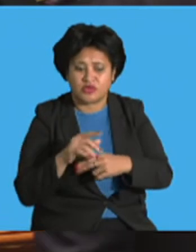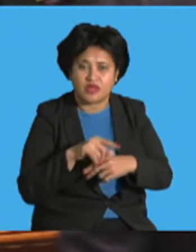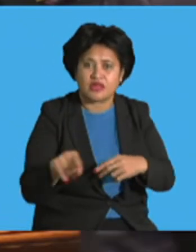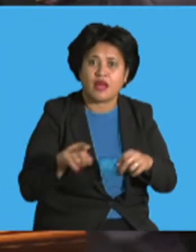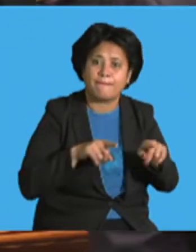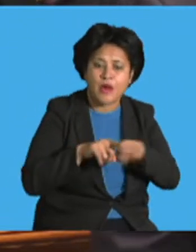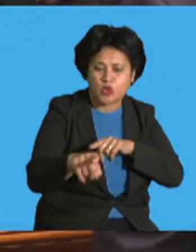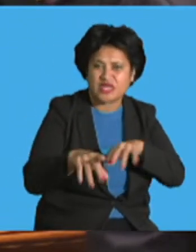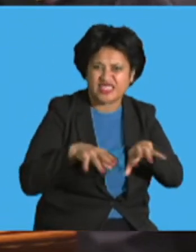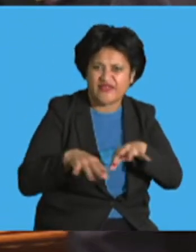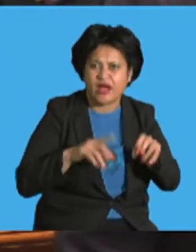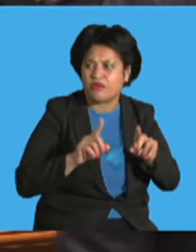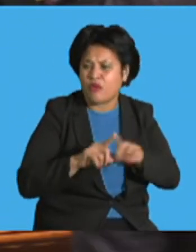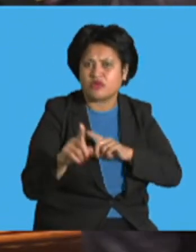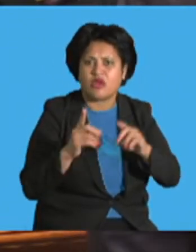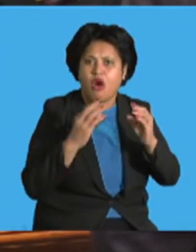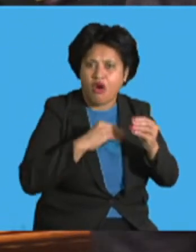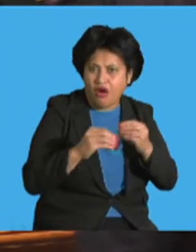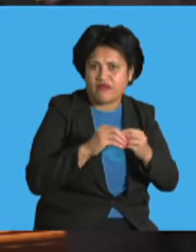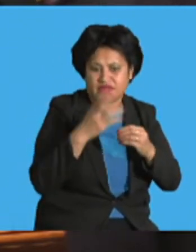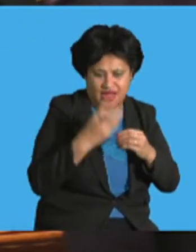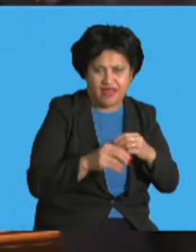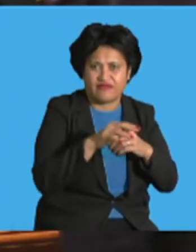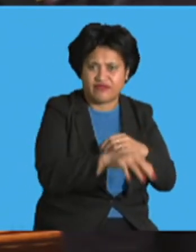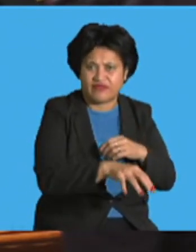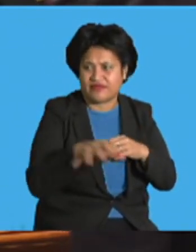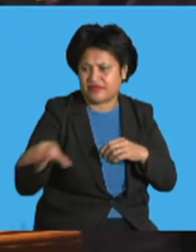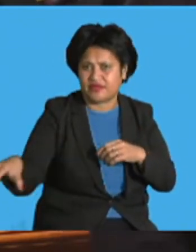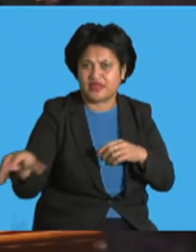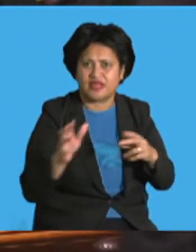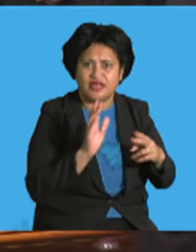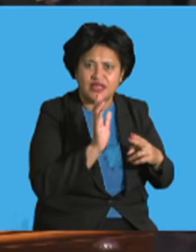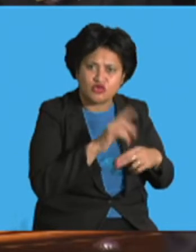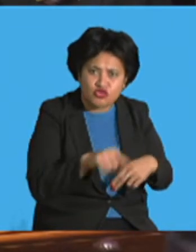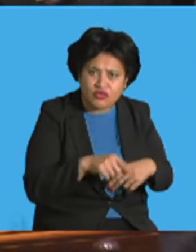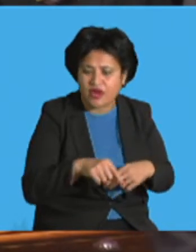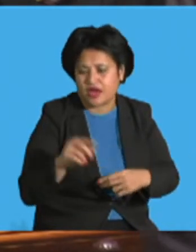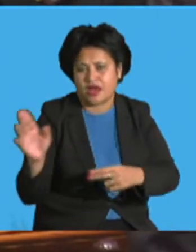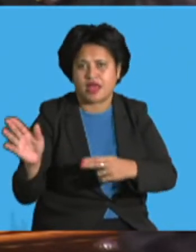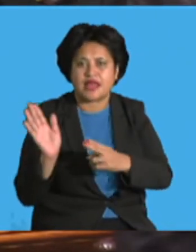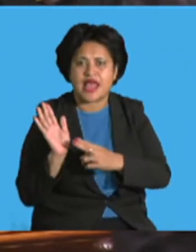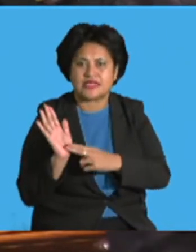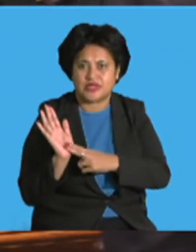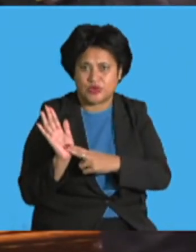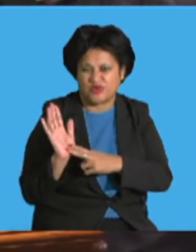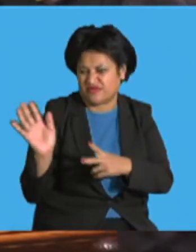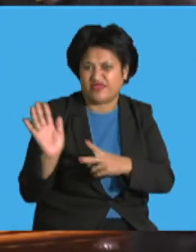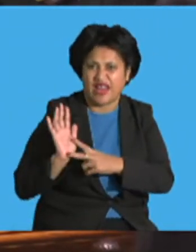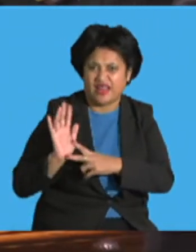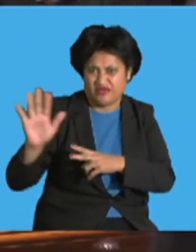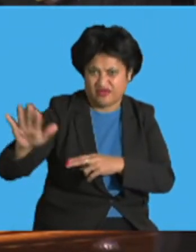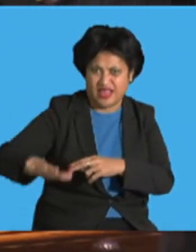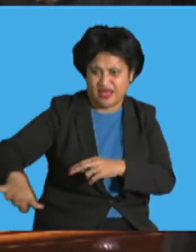activities in the central division that attracts a lot of people into these